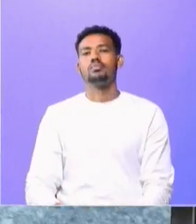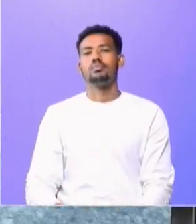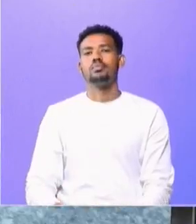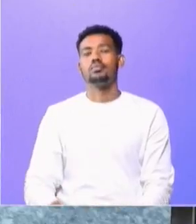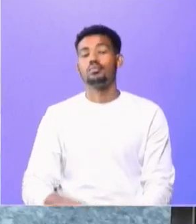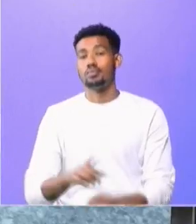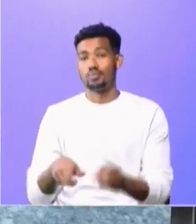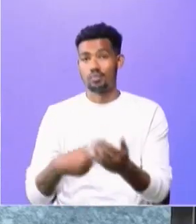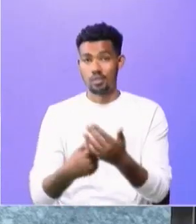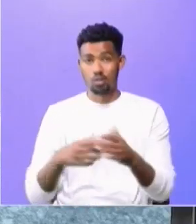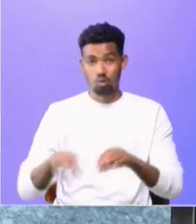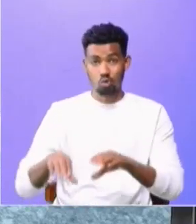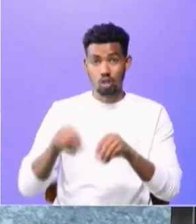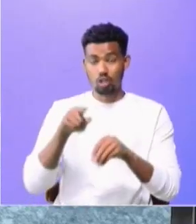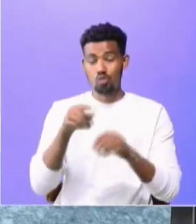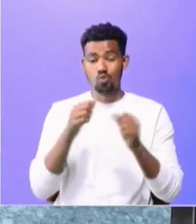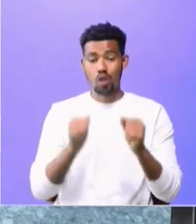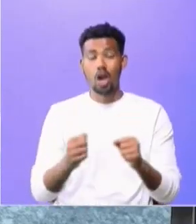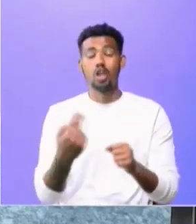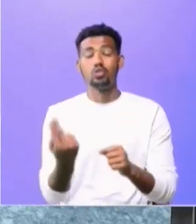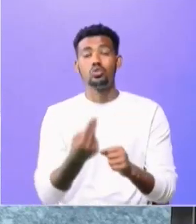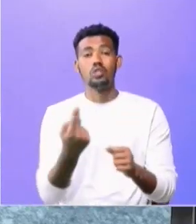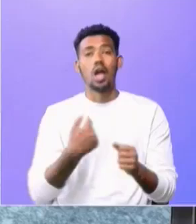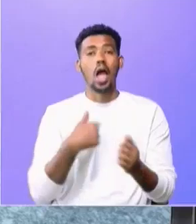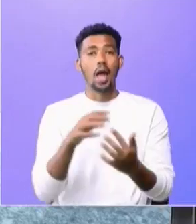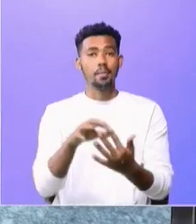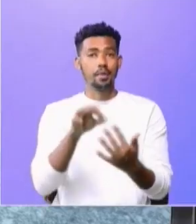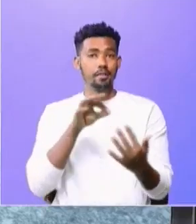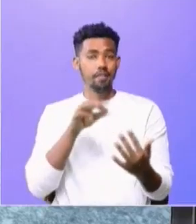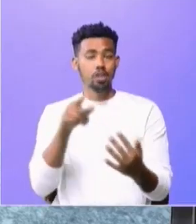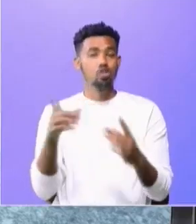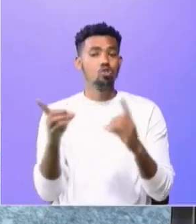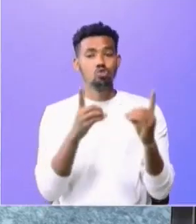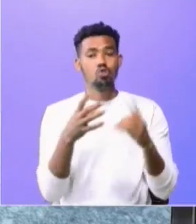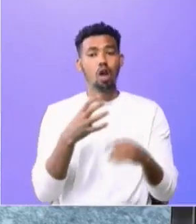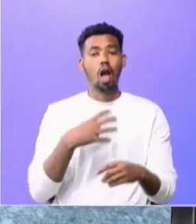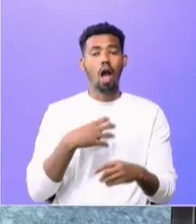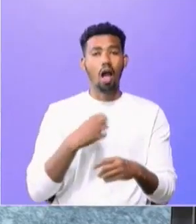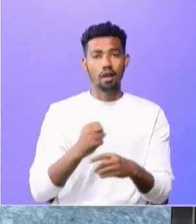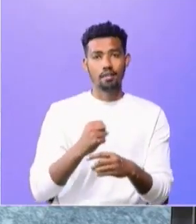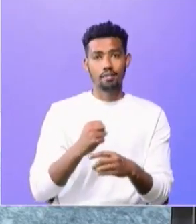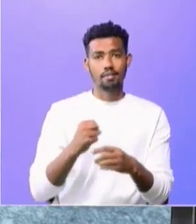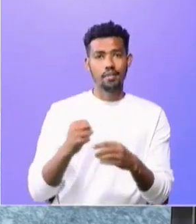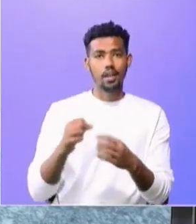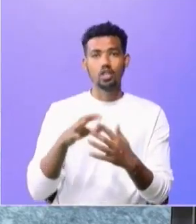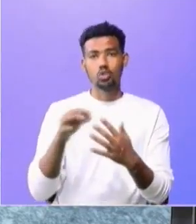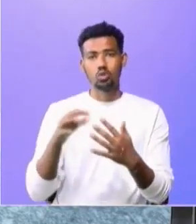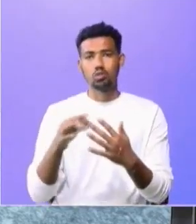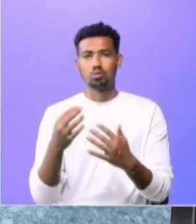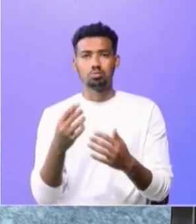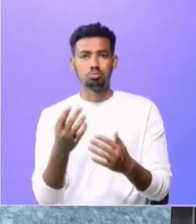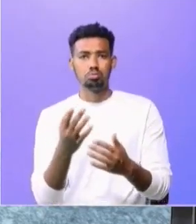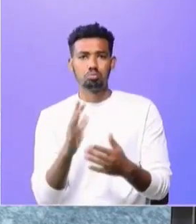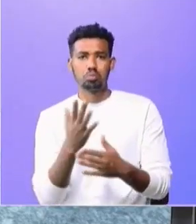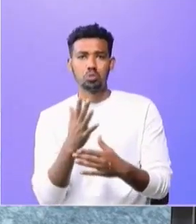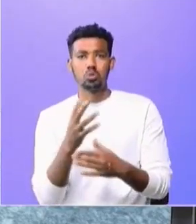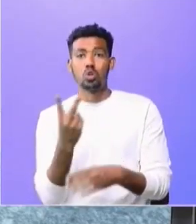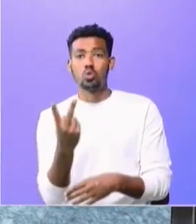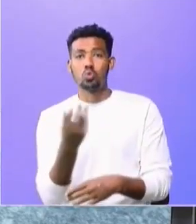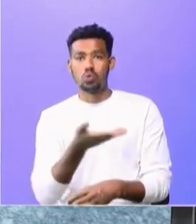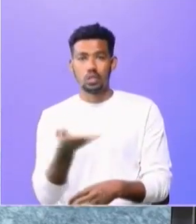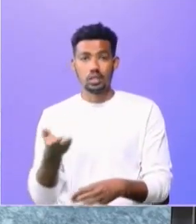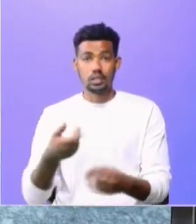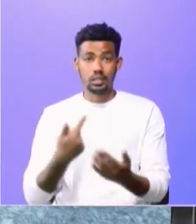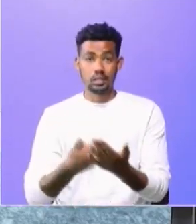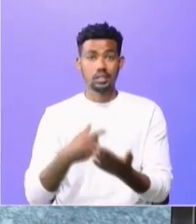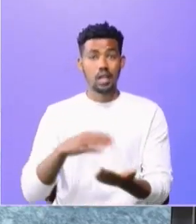So, students, you can use I prefer when you do have a choices between two things. Students, this is